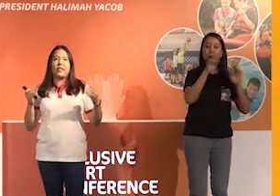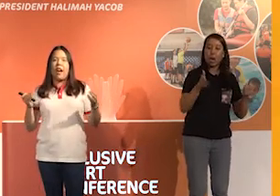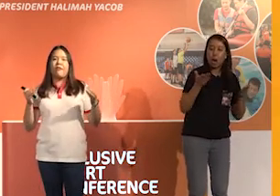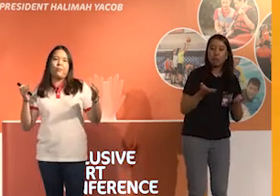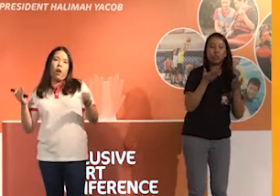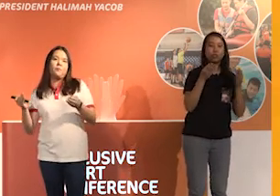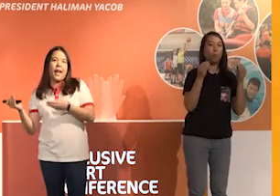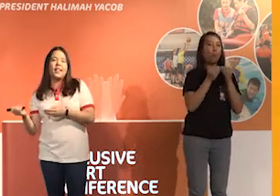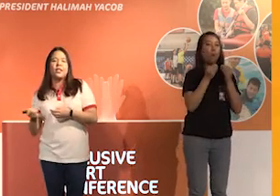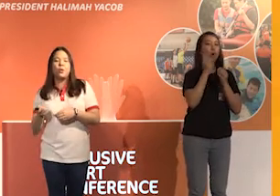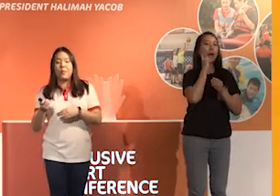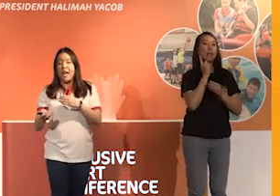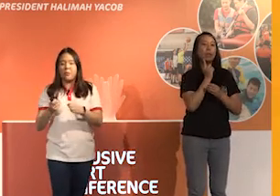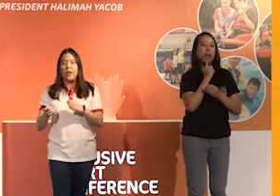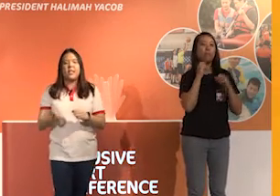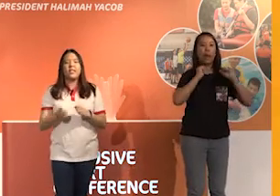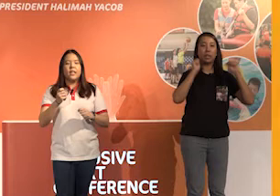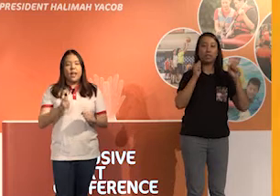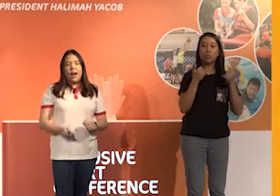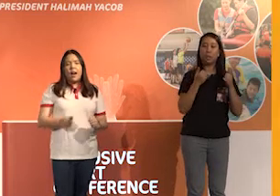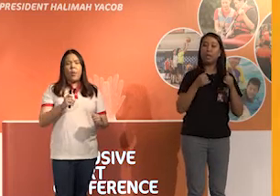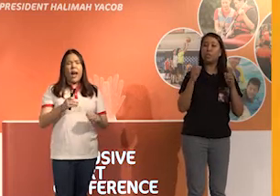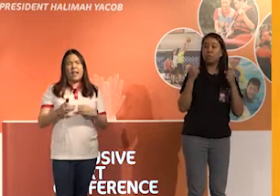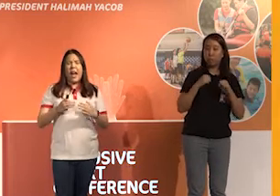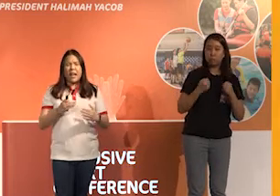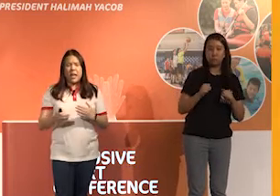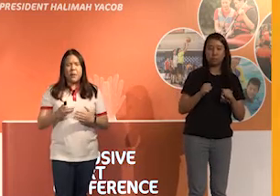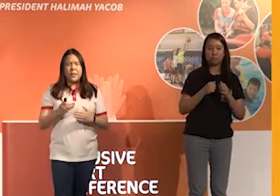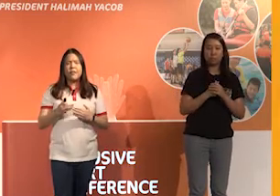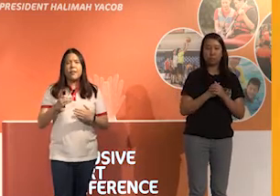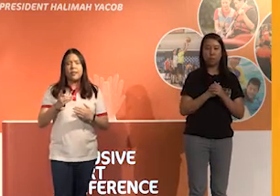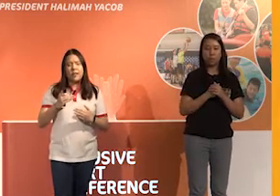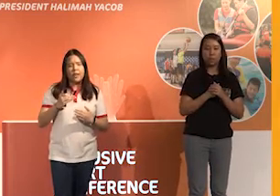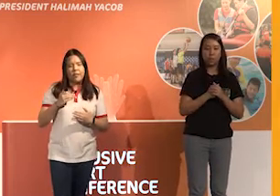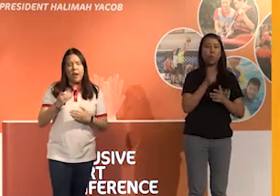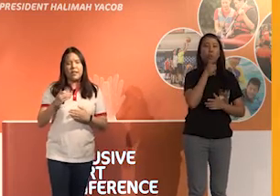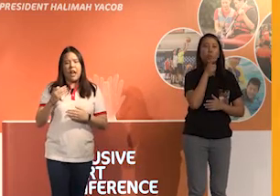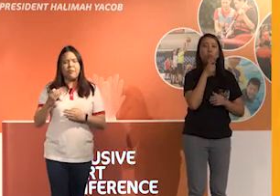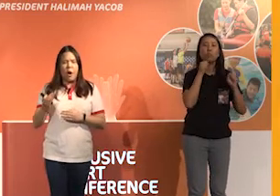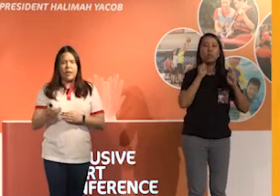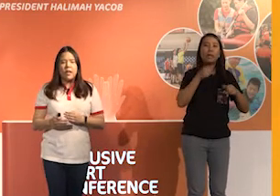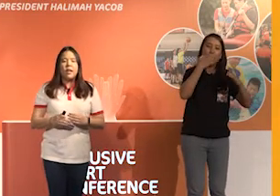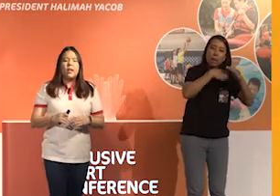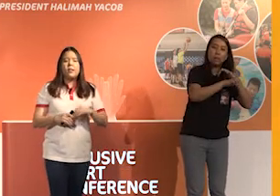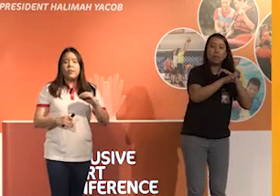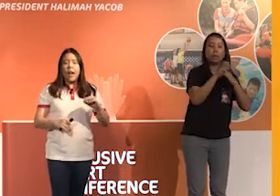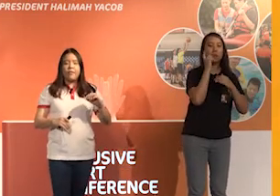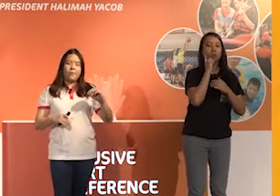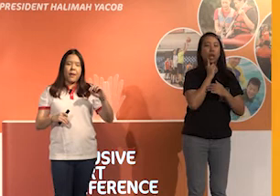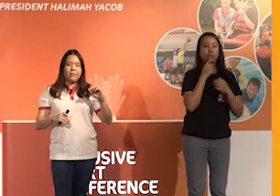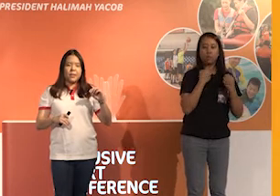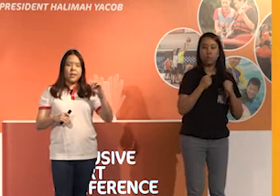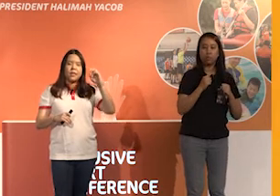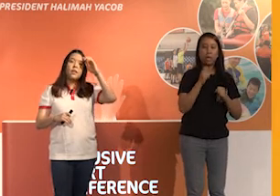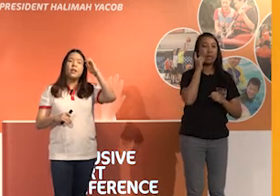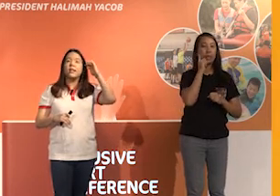more dashboardmen to play sport. What is available for the dashboard? That